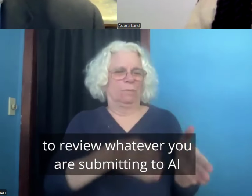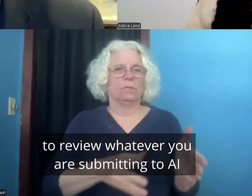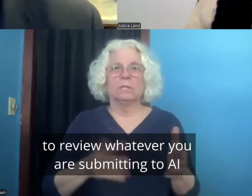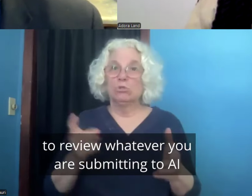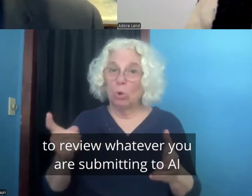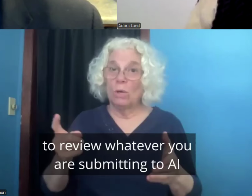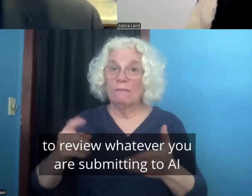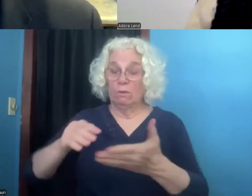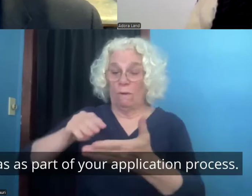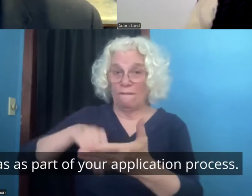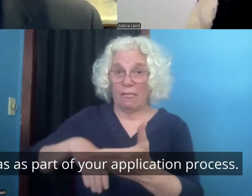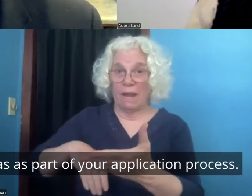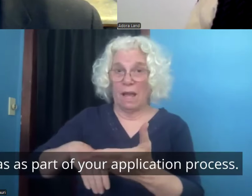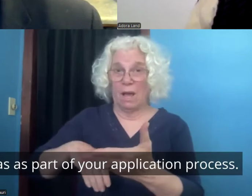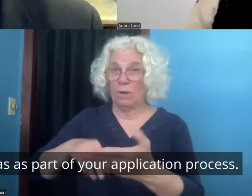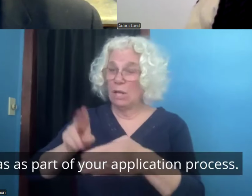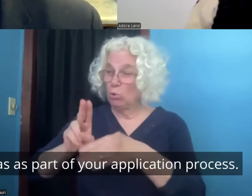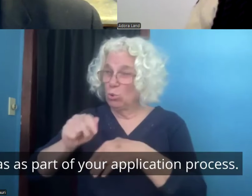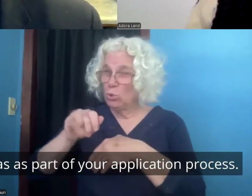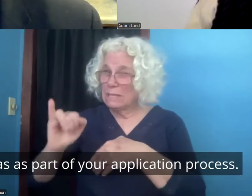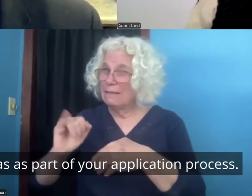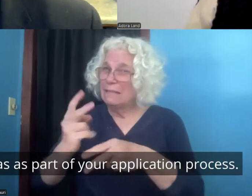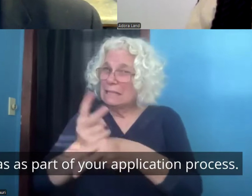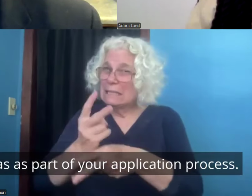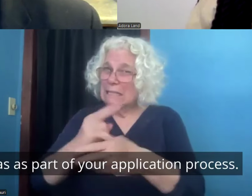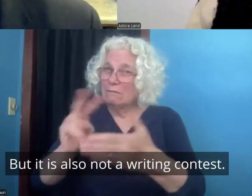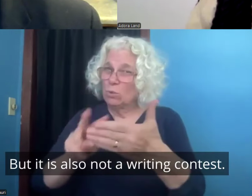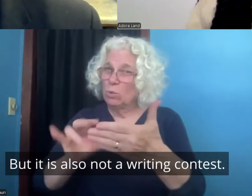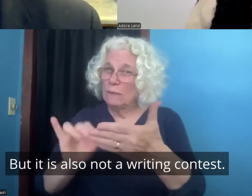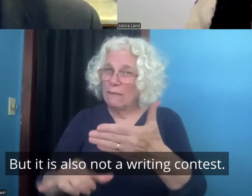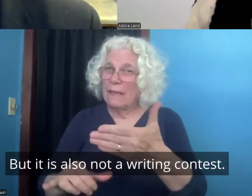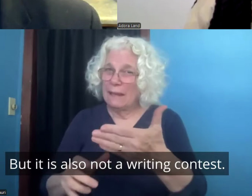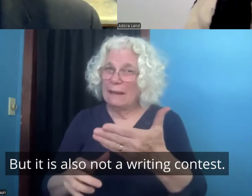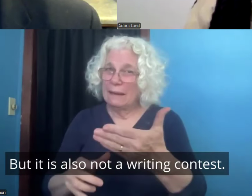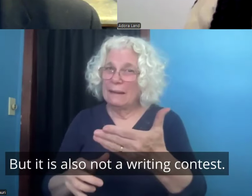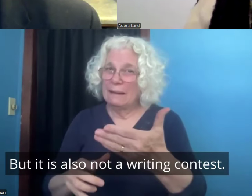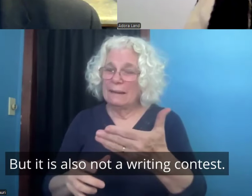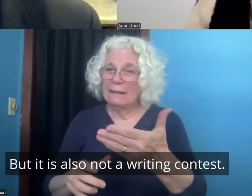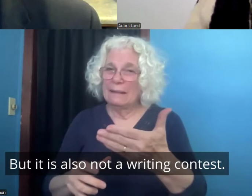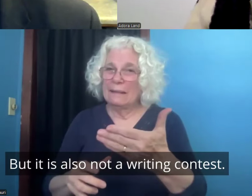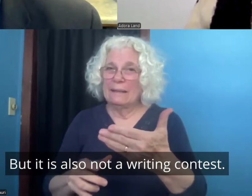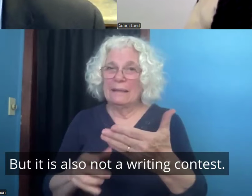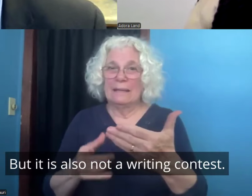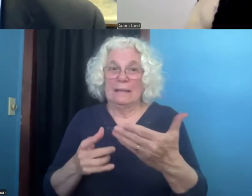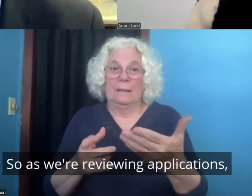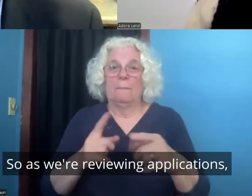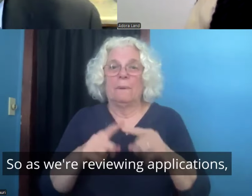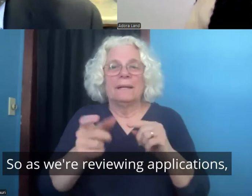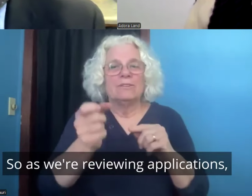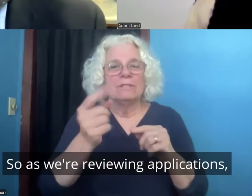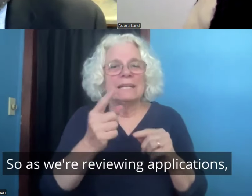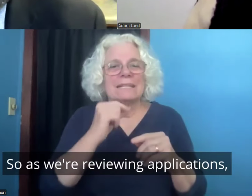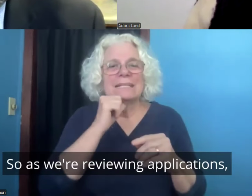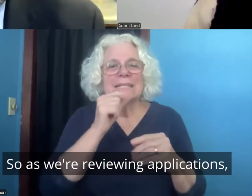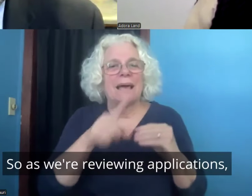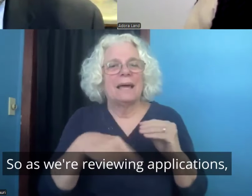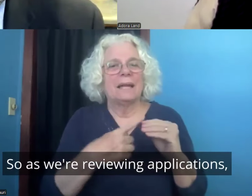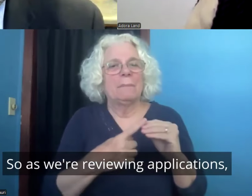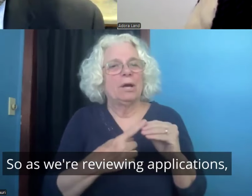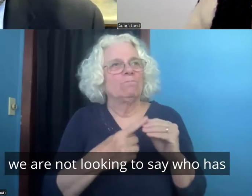submitting to AI as part of your application process. But it is also not a writing contest. So as we're